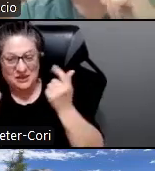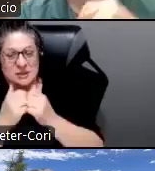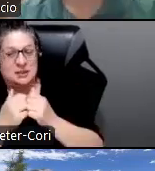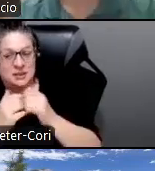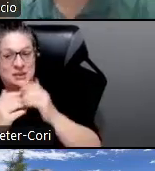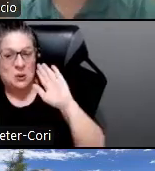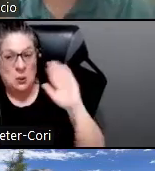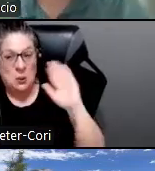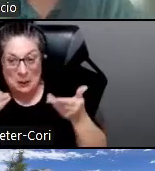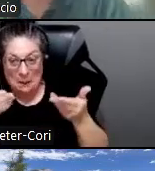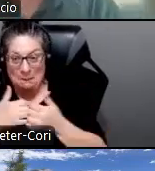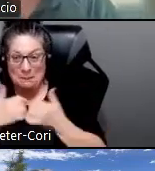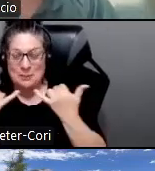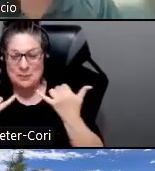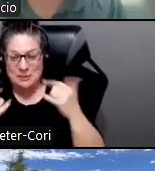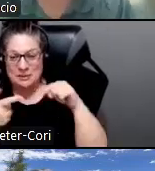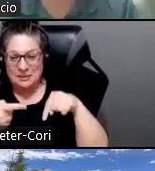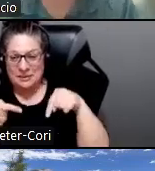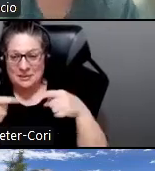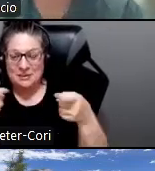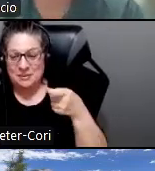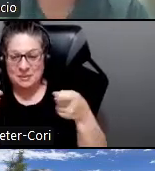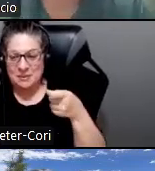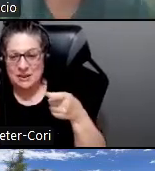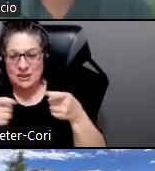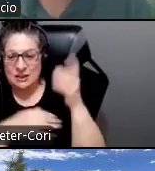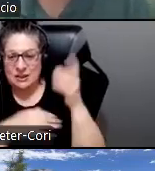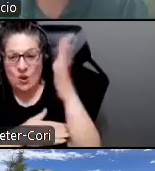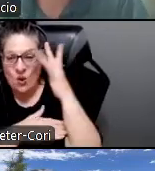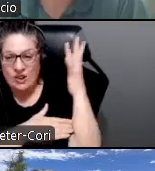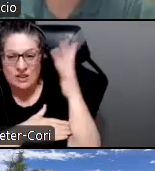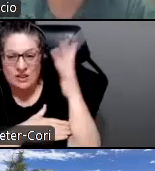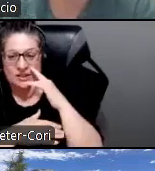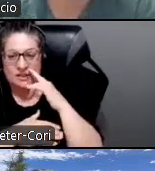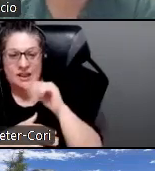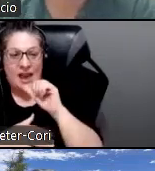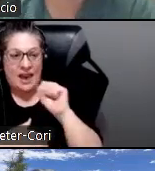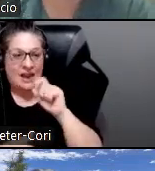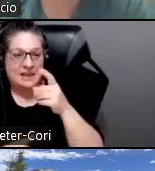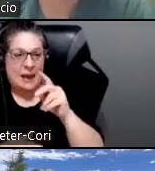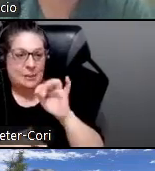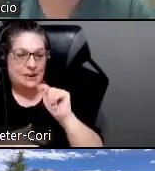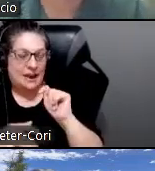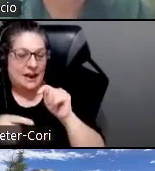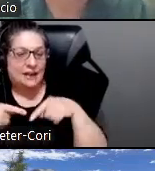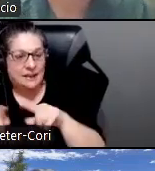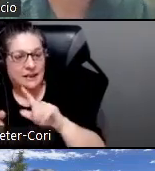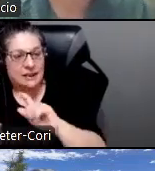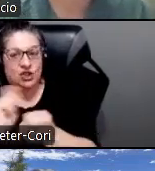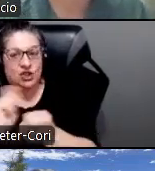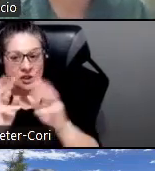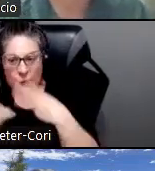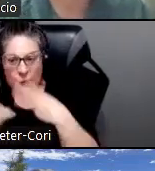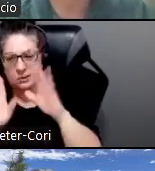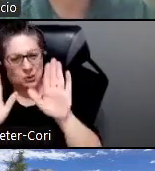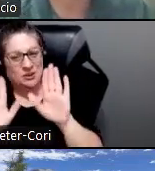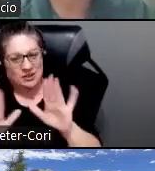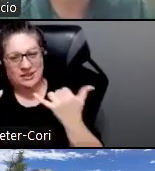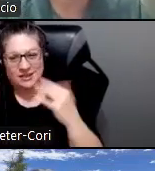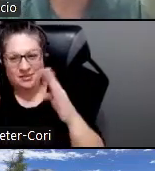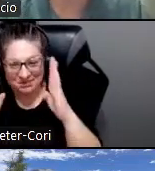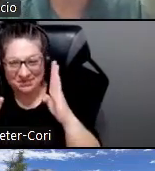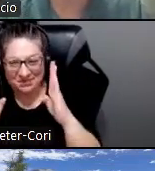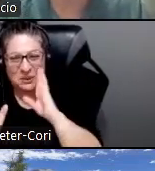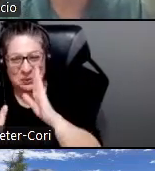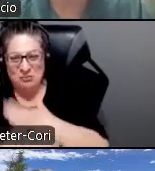Welcome everyone to Managing Forest as Habitat in a Changing World. We have a great webinar for you guys